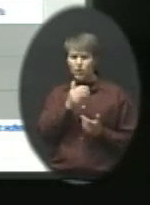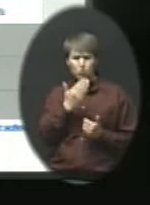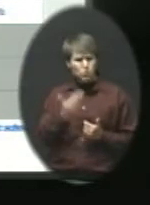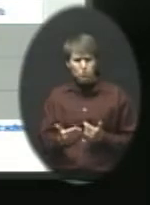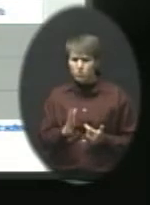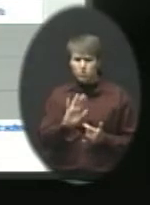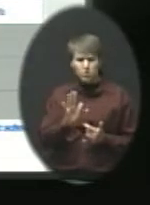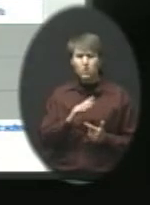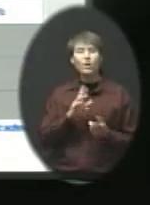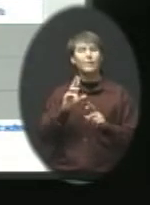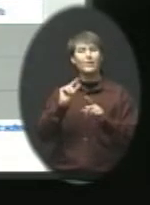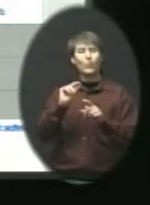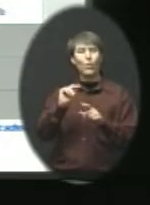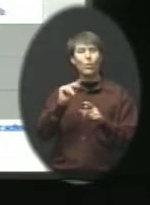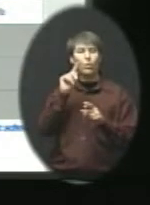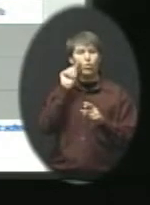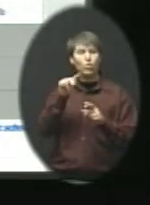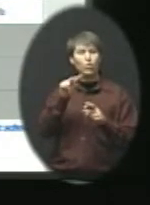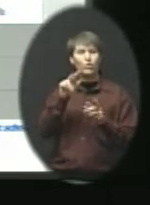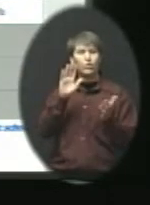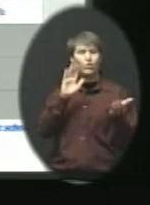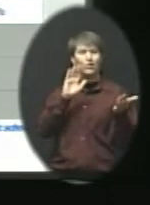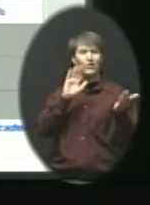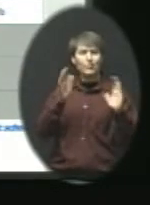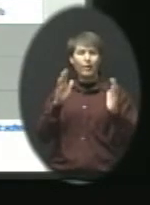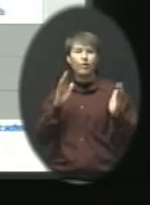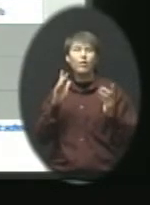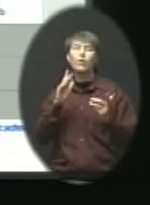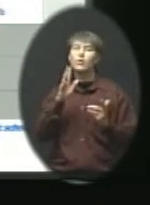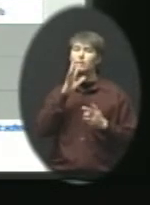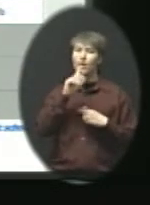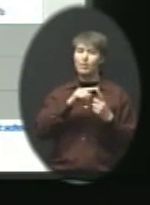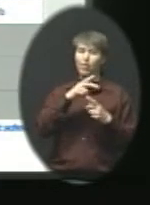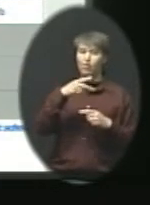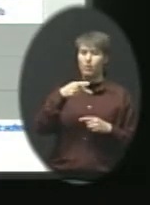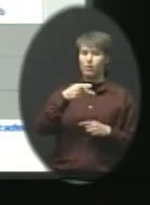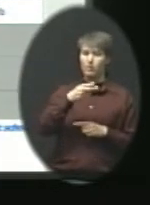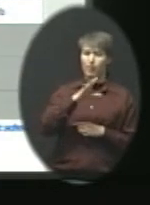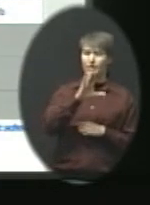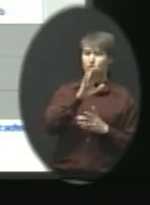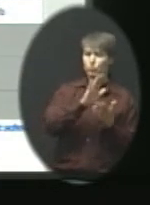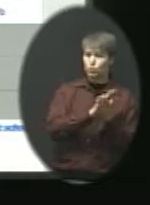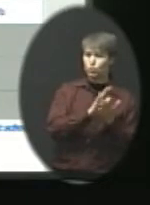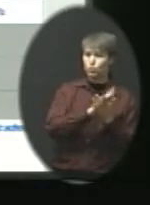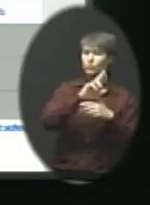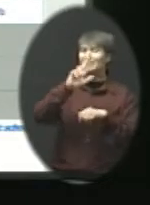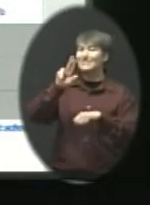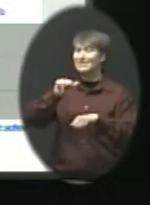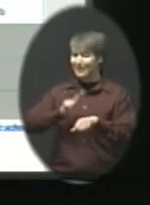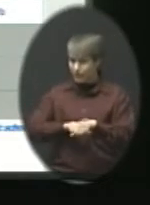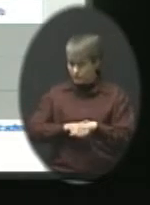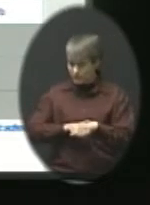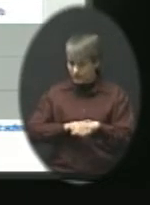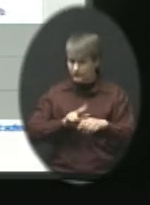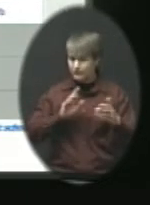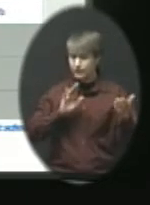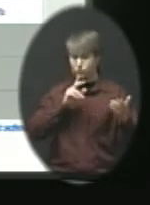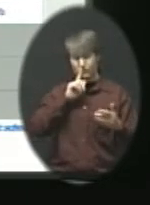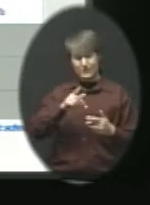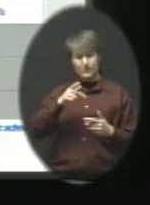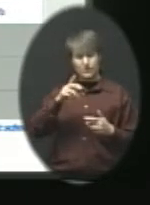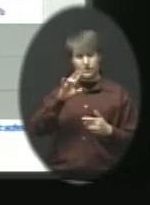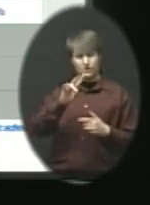But really, take a look at what they're comparing. They're talking about the public schools nationally. And really, that's very high compared